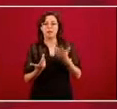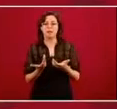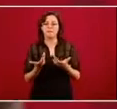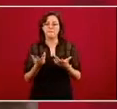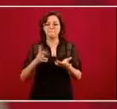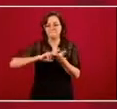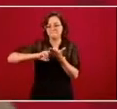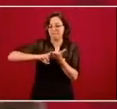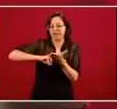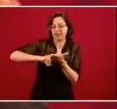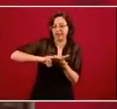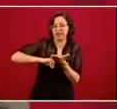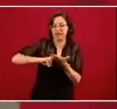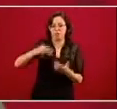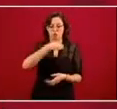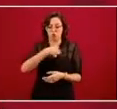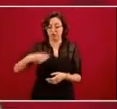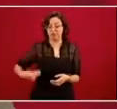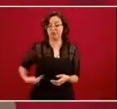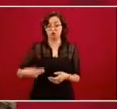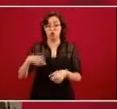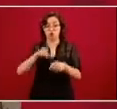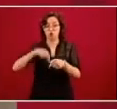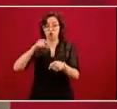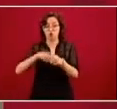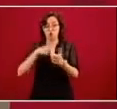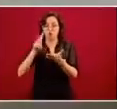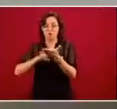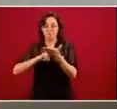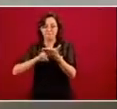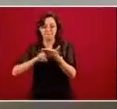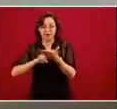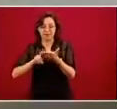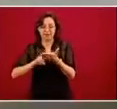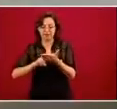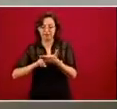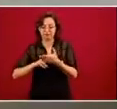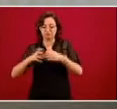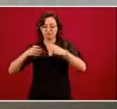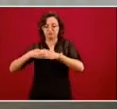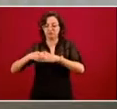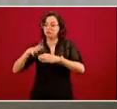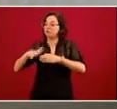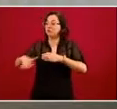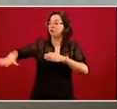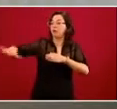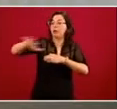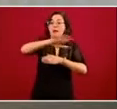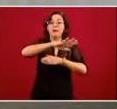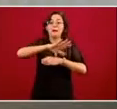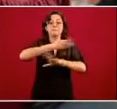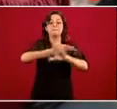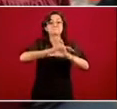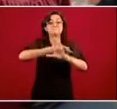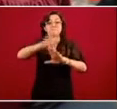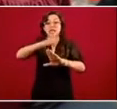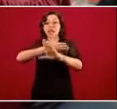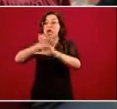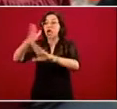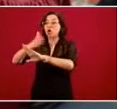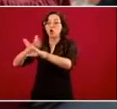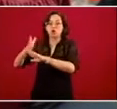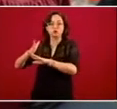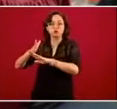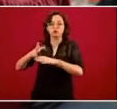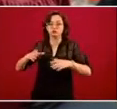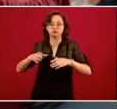municipalities, for example, the green area of the map that we observed, so the municipalities that have very little